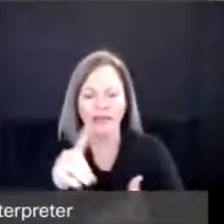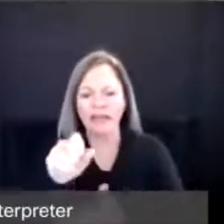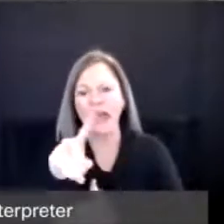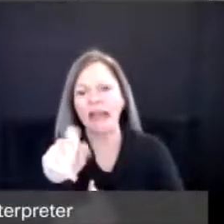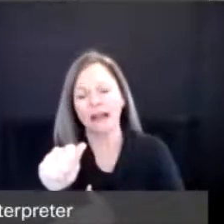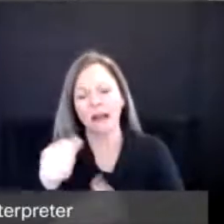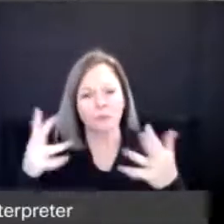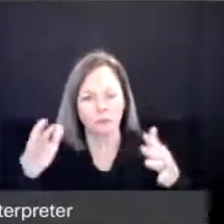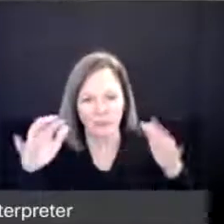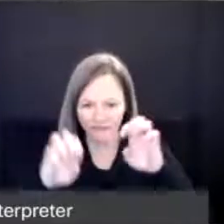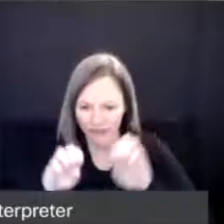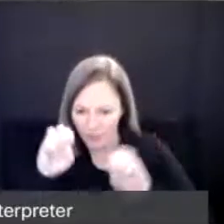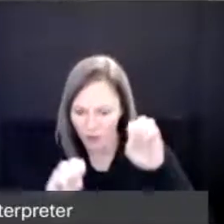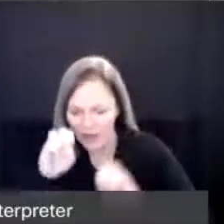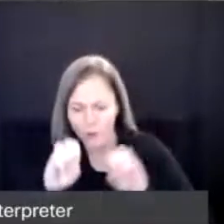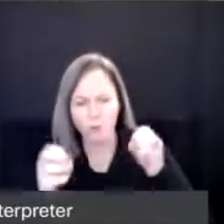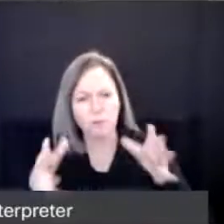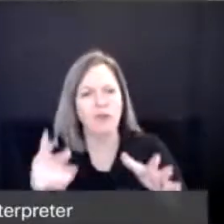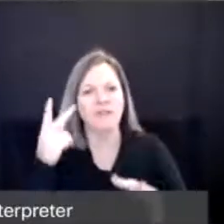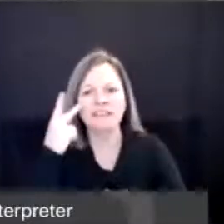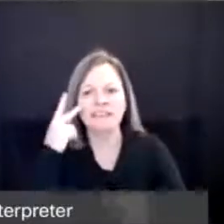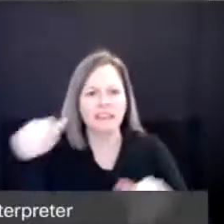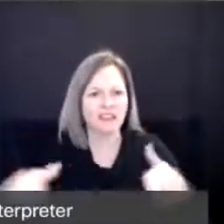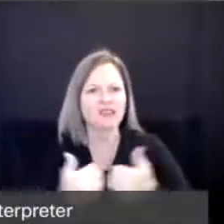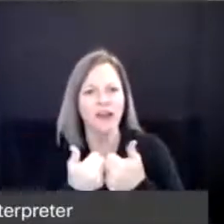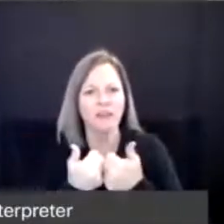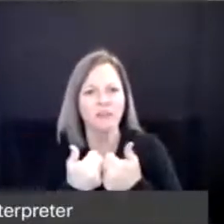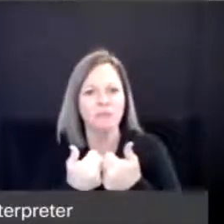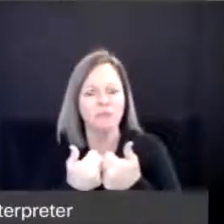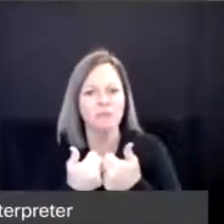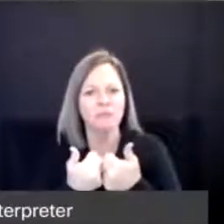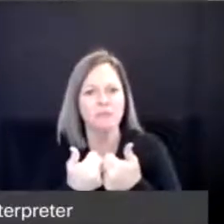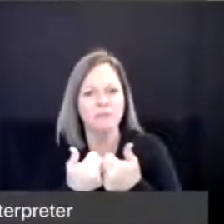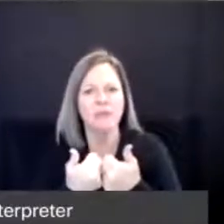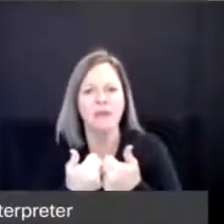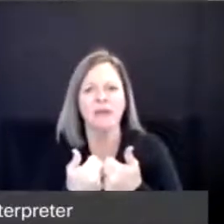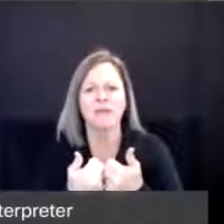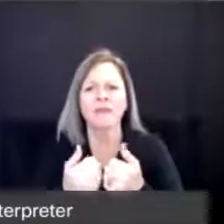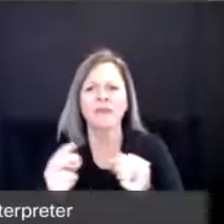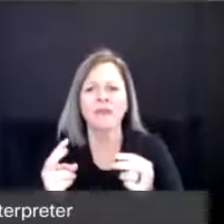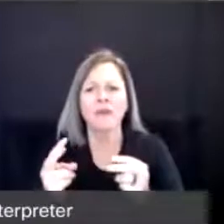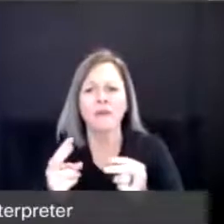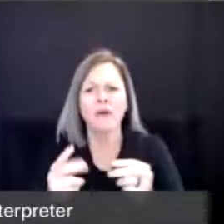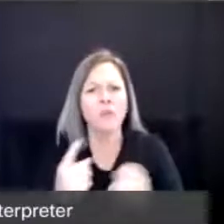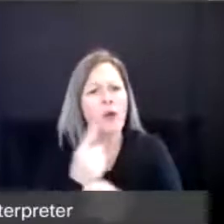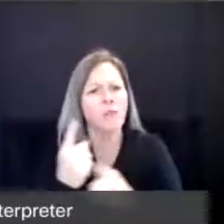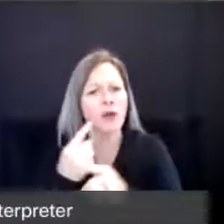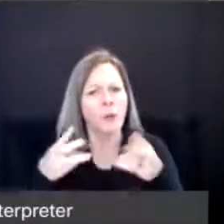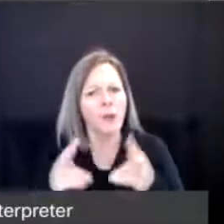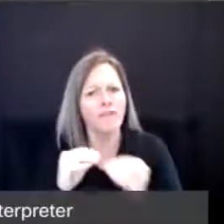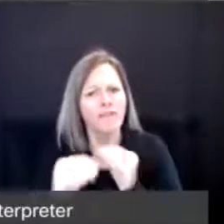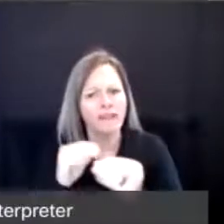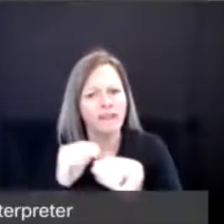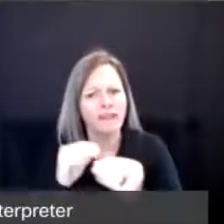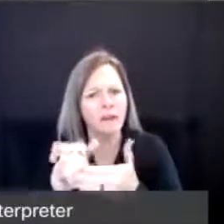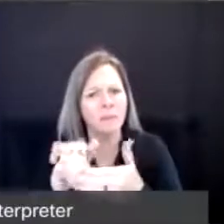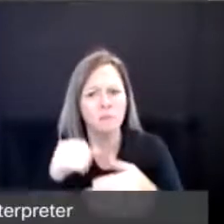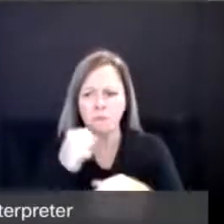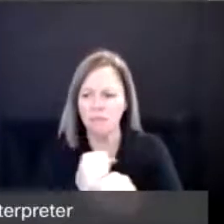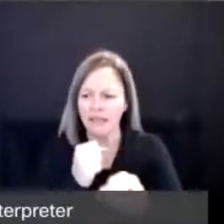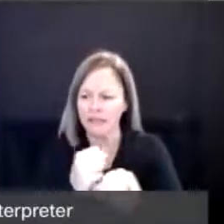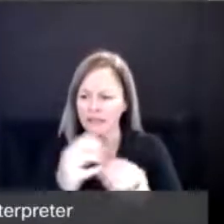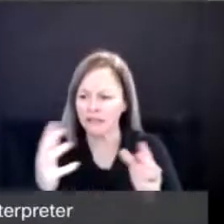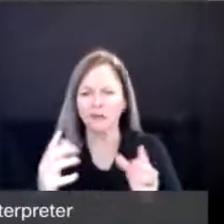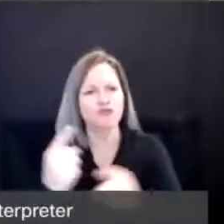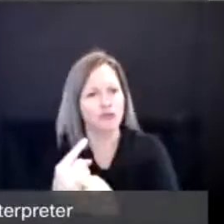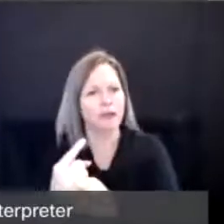we see what the challenge is, and I think there's a very appropriate way to fix that and make it